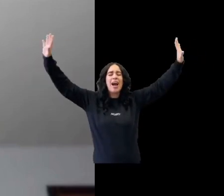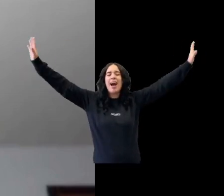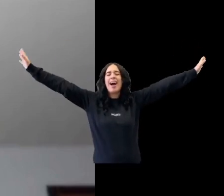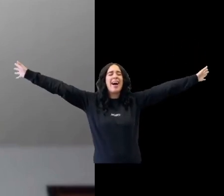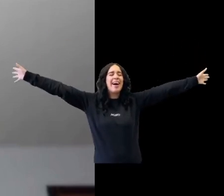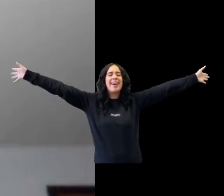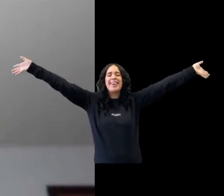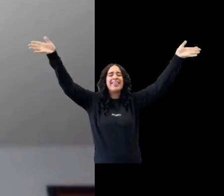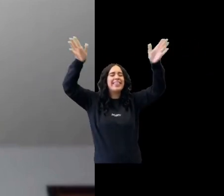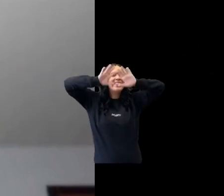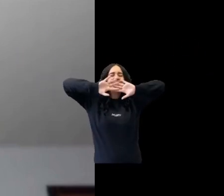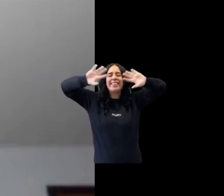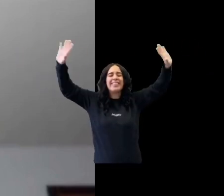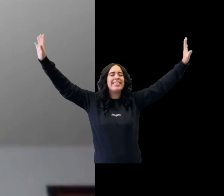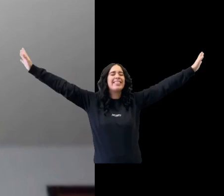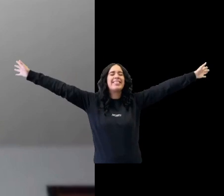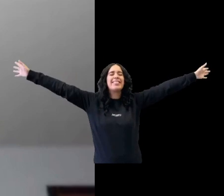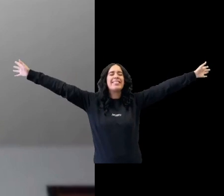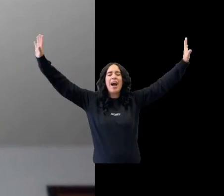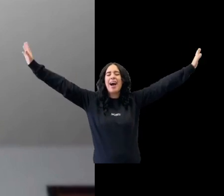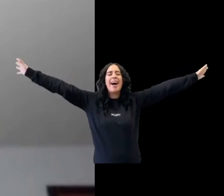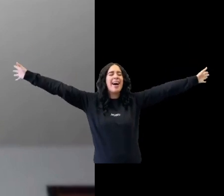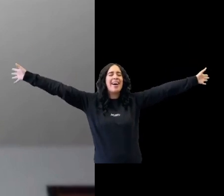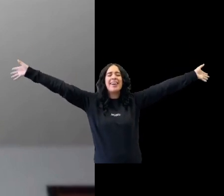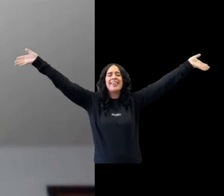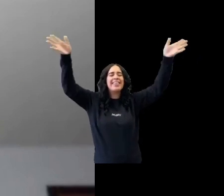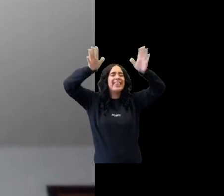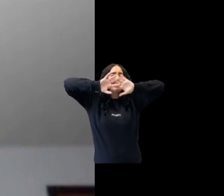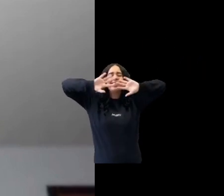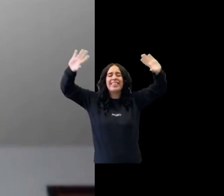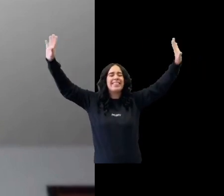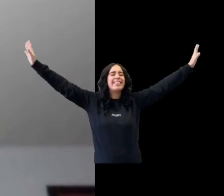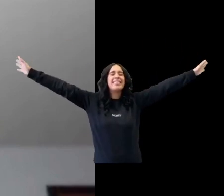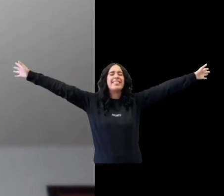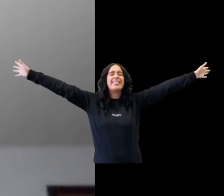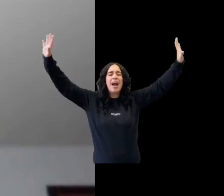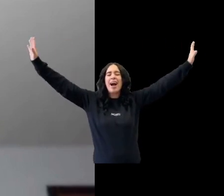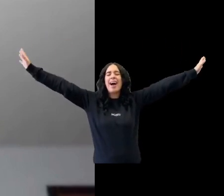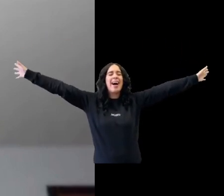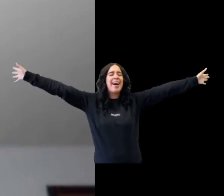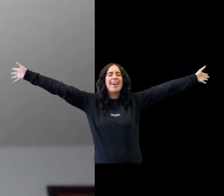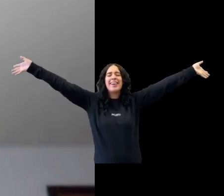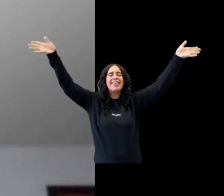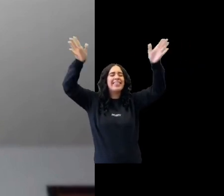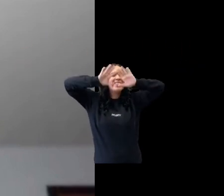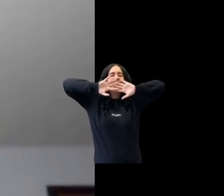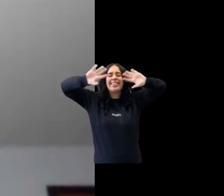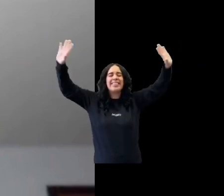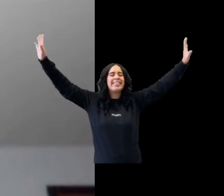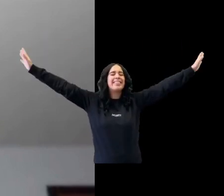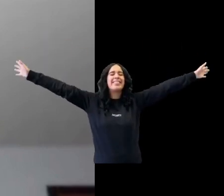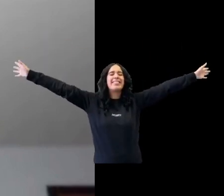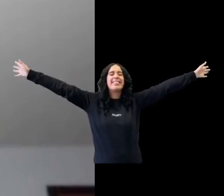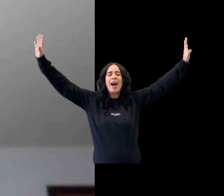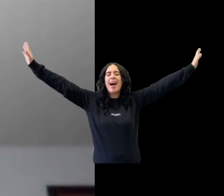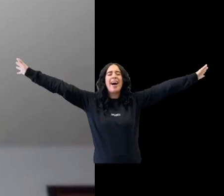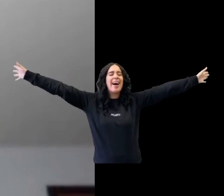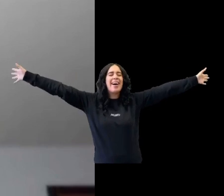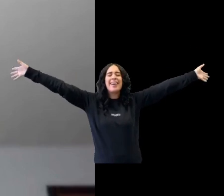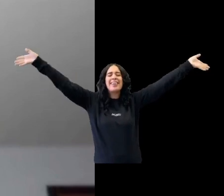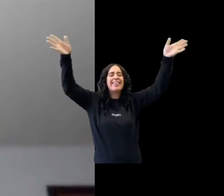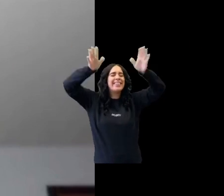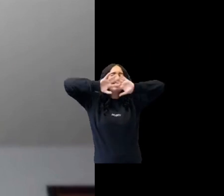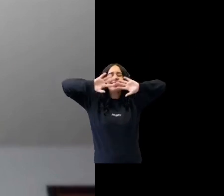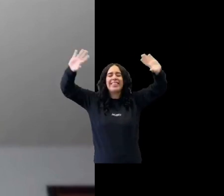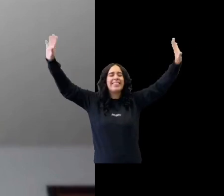about you needing beds, CPS would have gave you some money to get some beds. Because that's what CPS for.